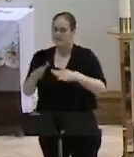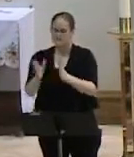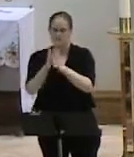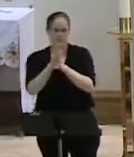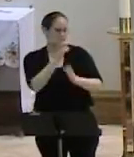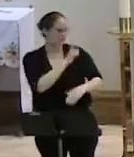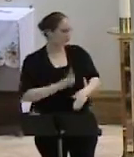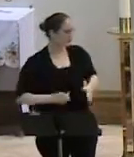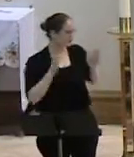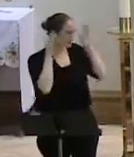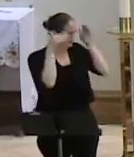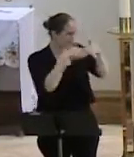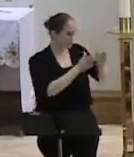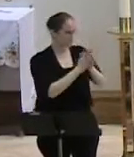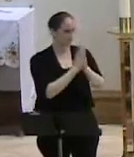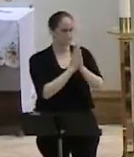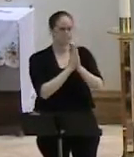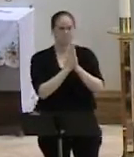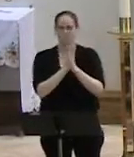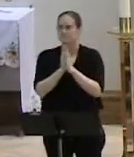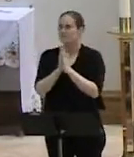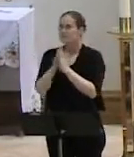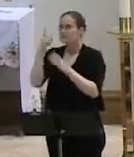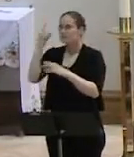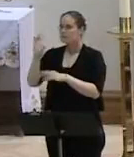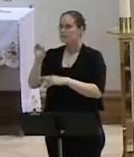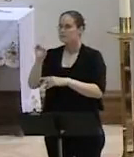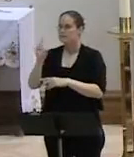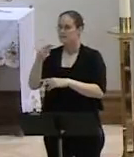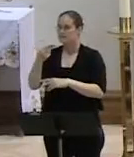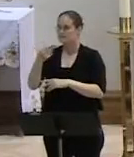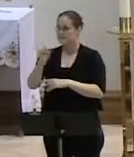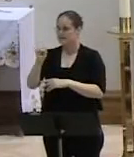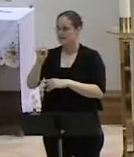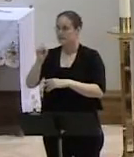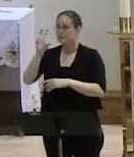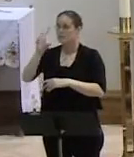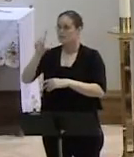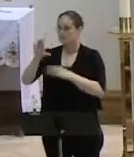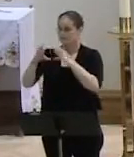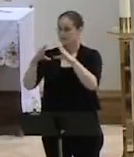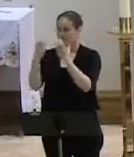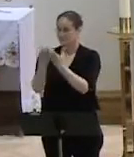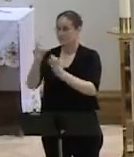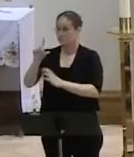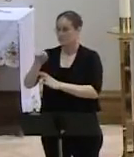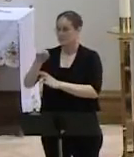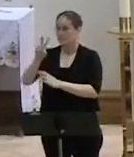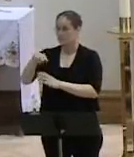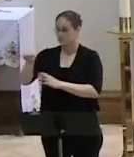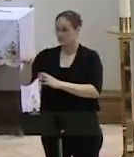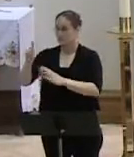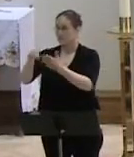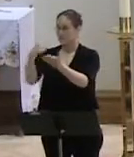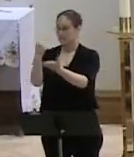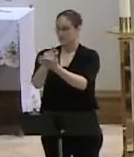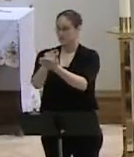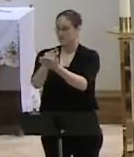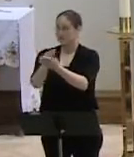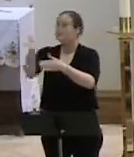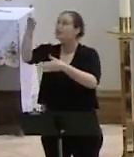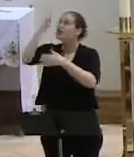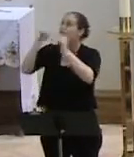our prayer. For our Devil's Lake High School class of 2022, may God bless them as